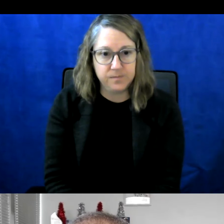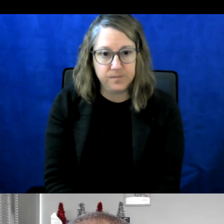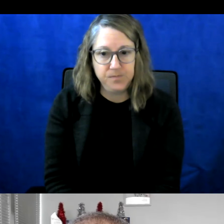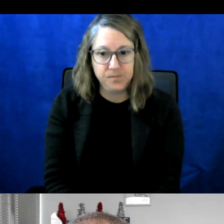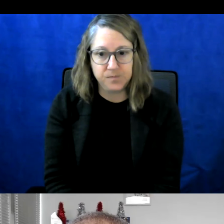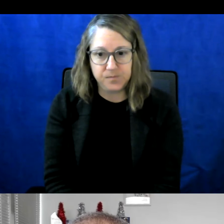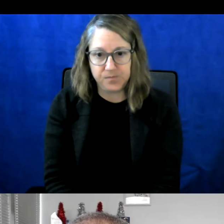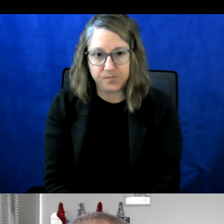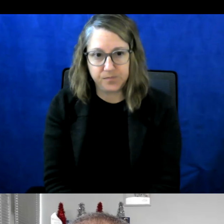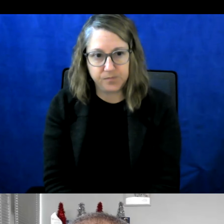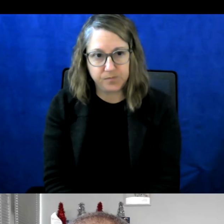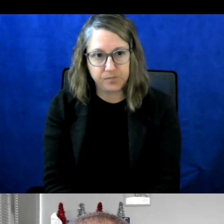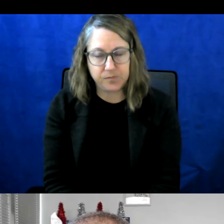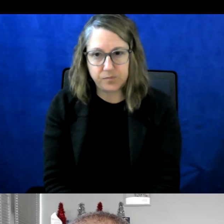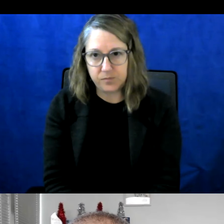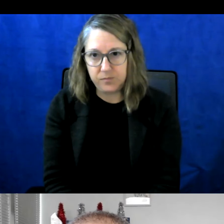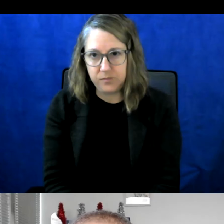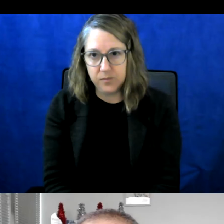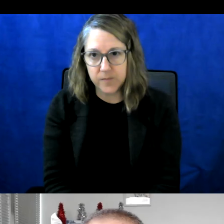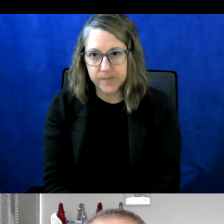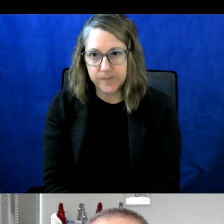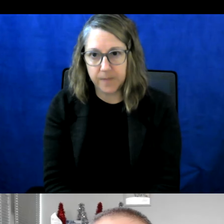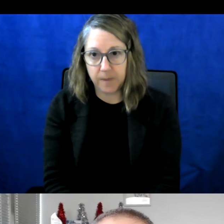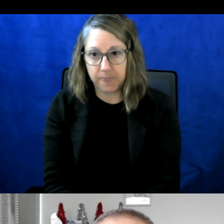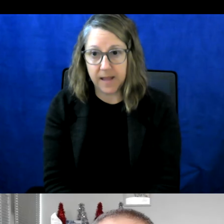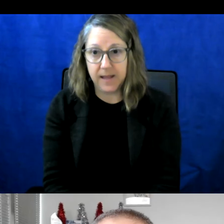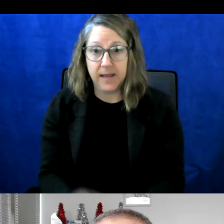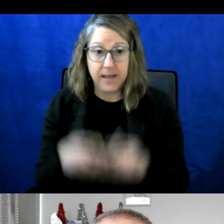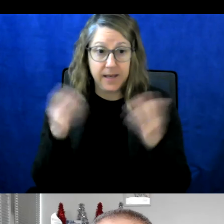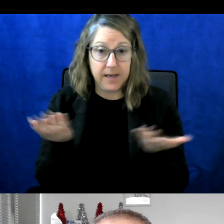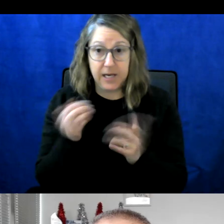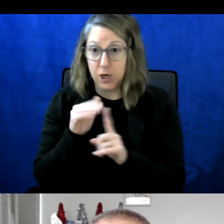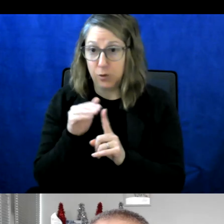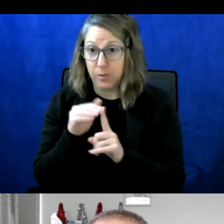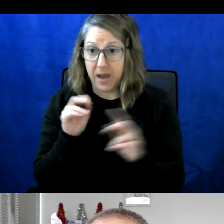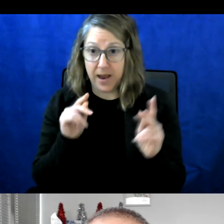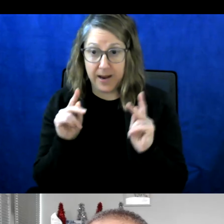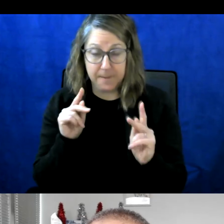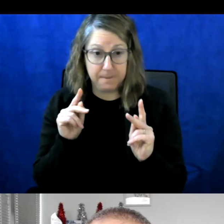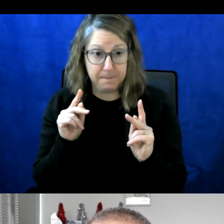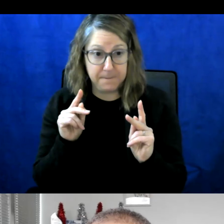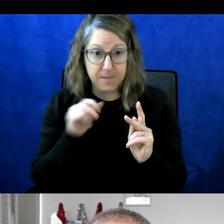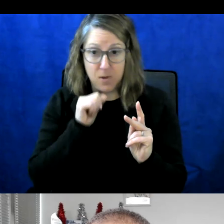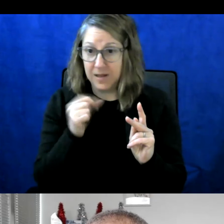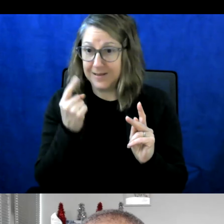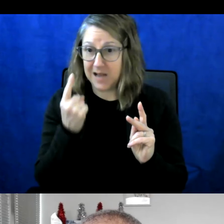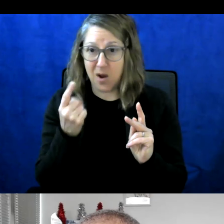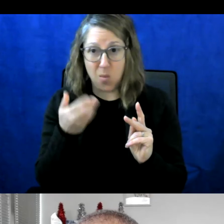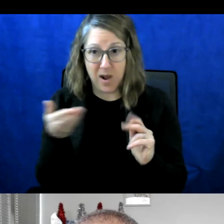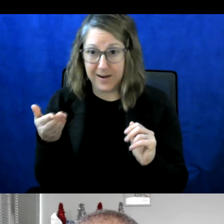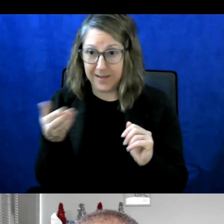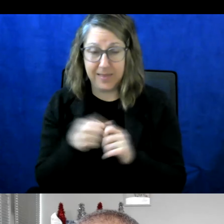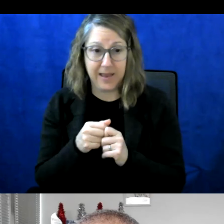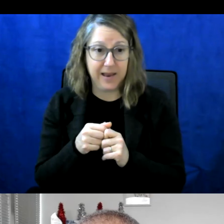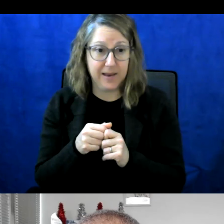faster because I'm gonna try to end. This here is just to remind folks that it's not one thing. One thing